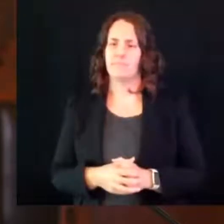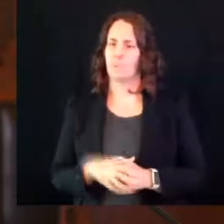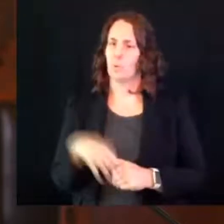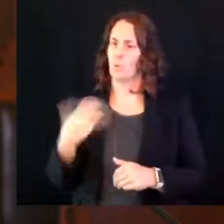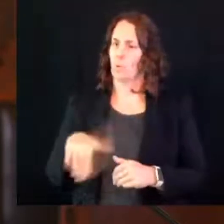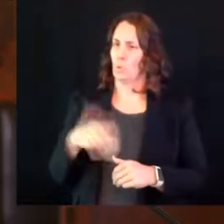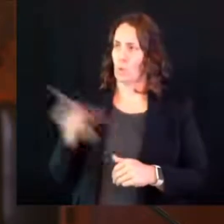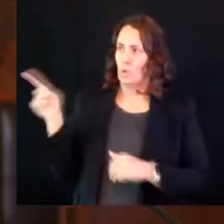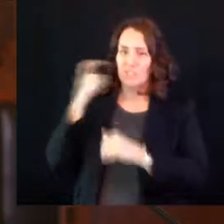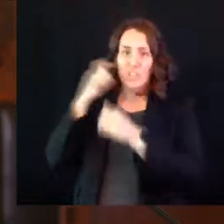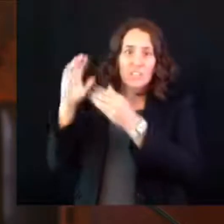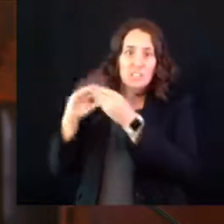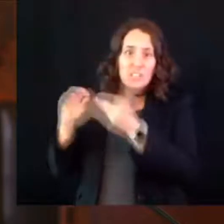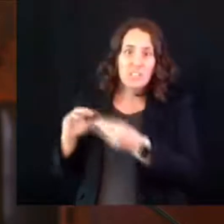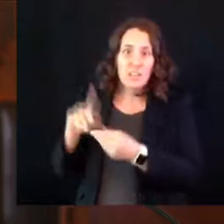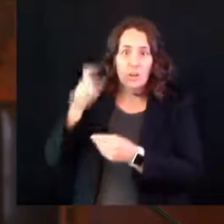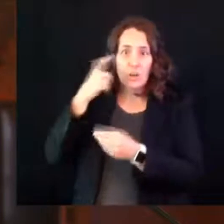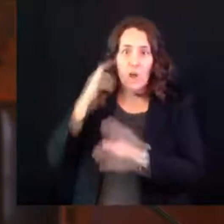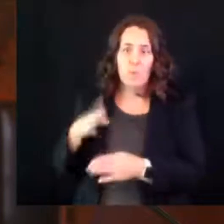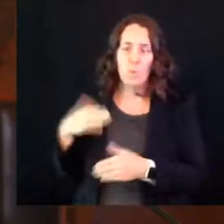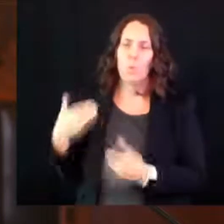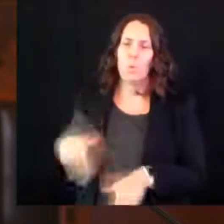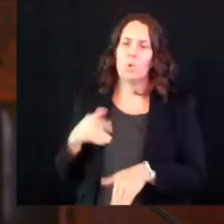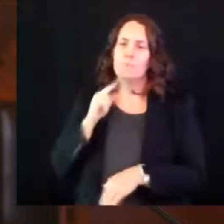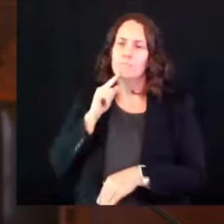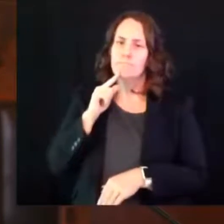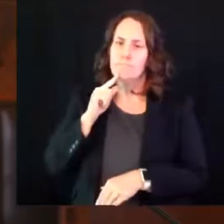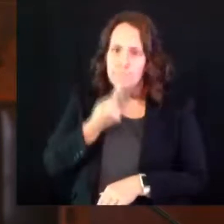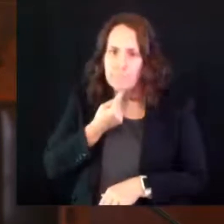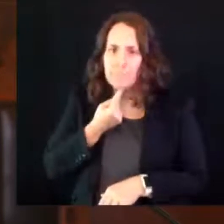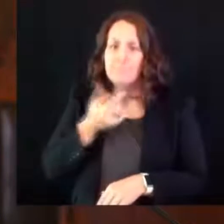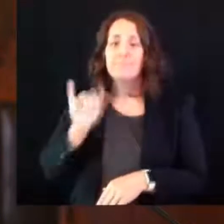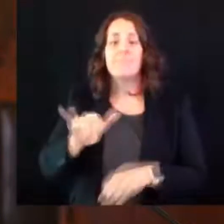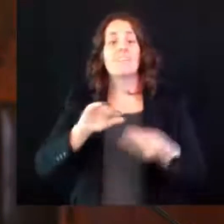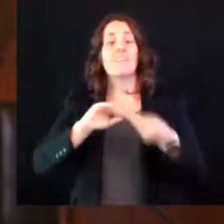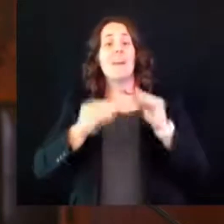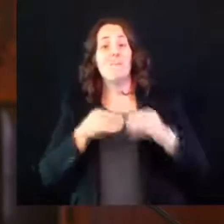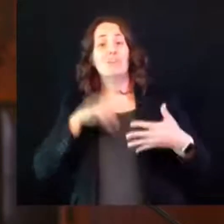moment here in Wisconsin. There are now